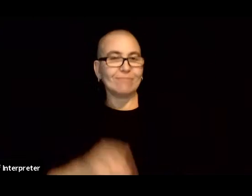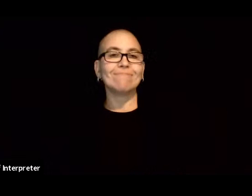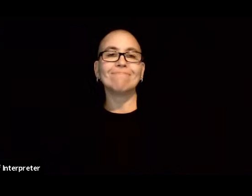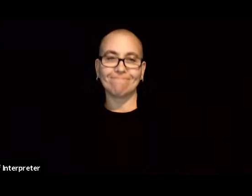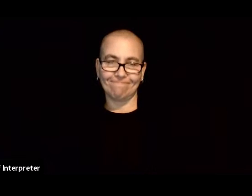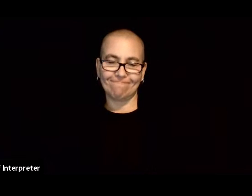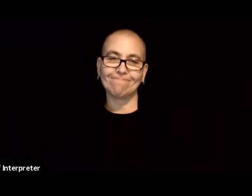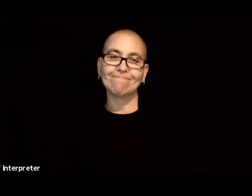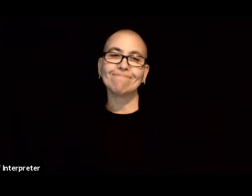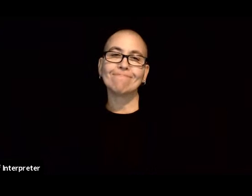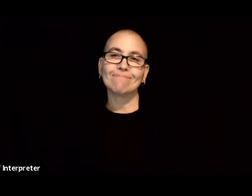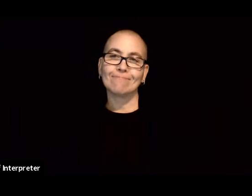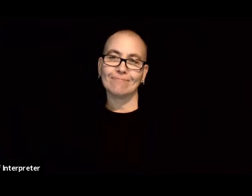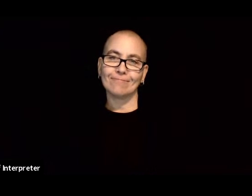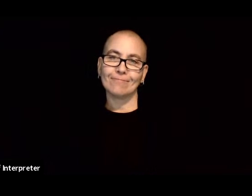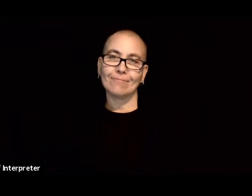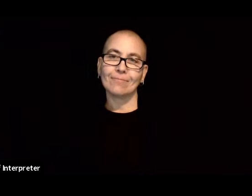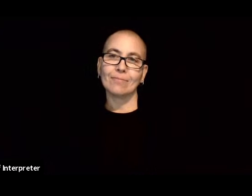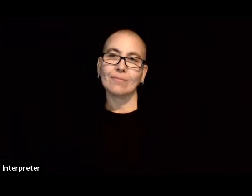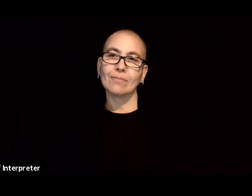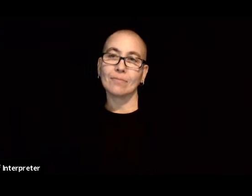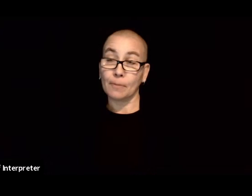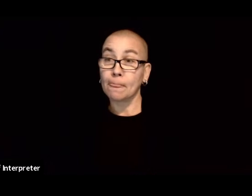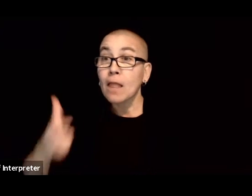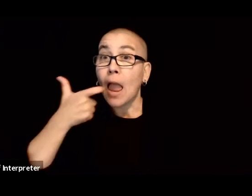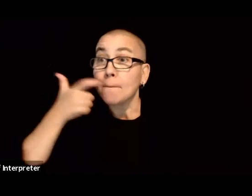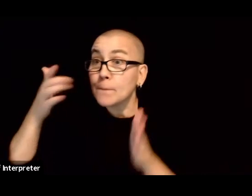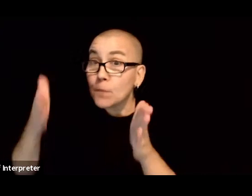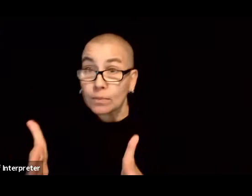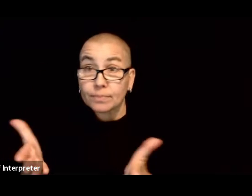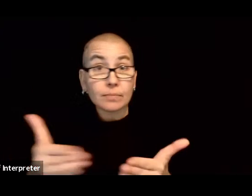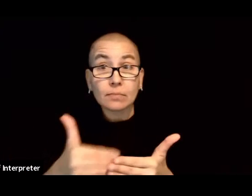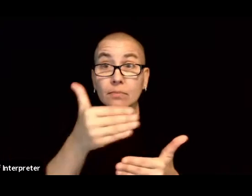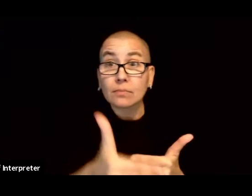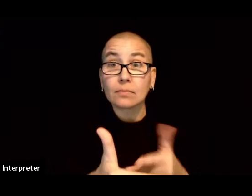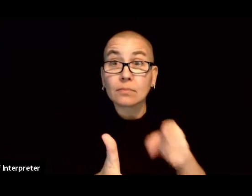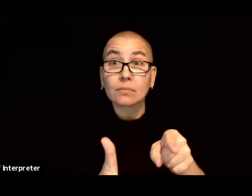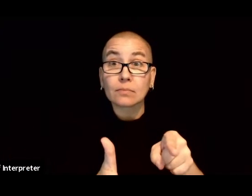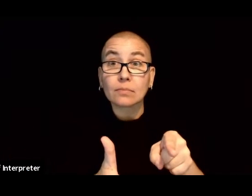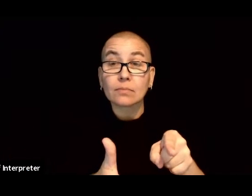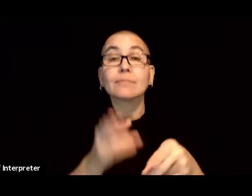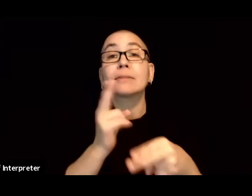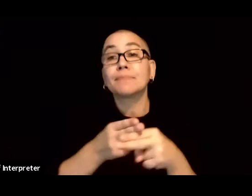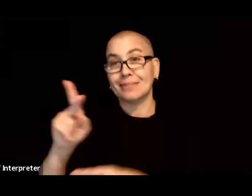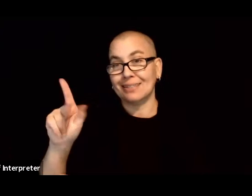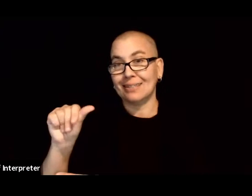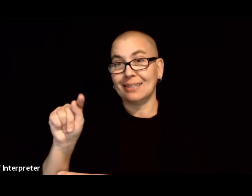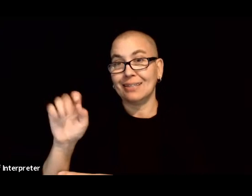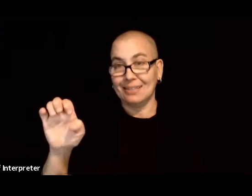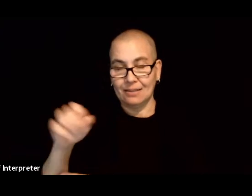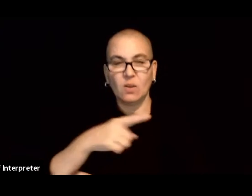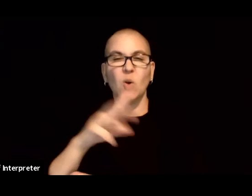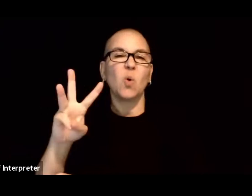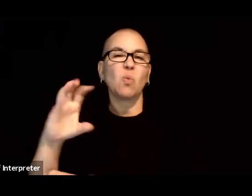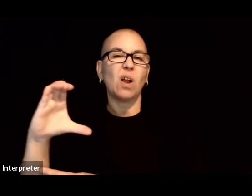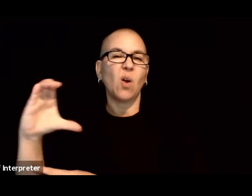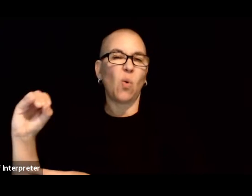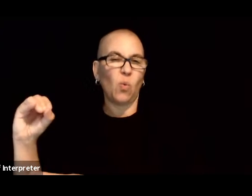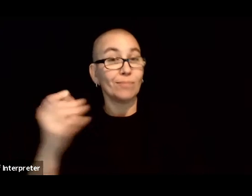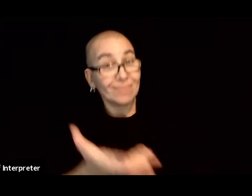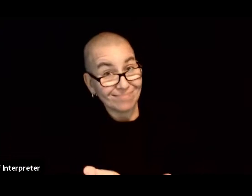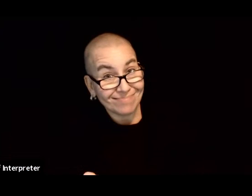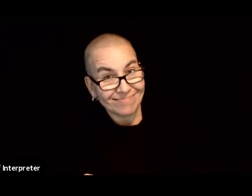Next question is from Kate Redditz from WCCO Television. Your line is open. Thank